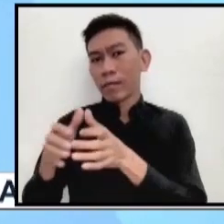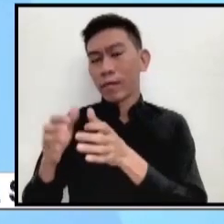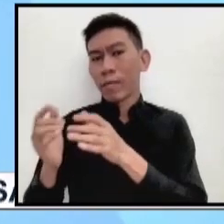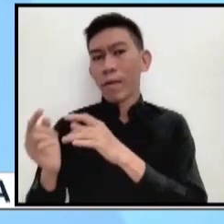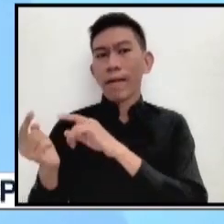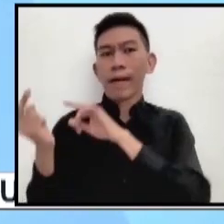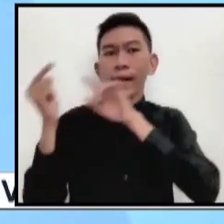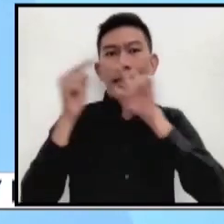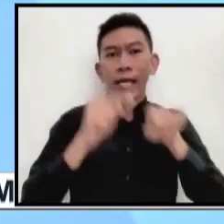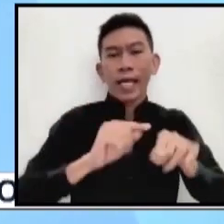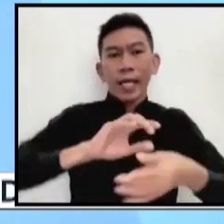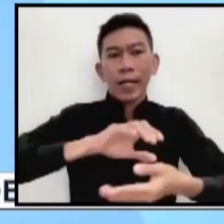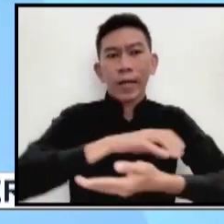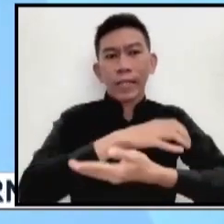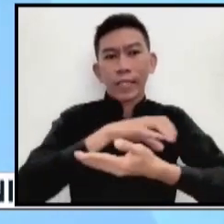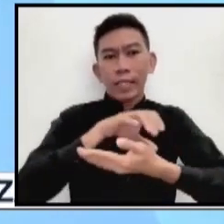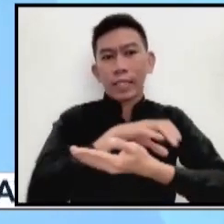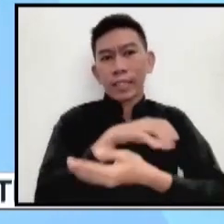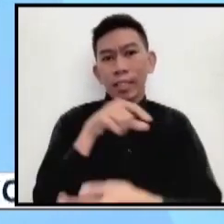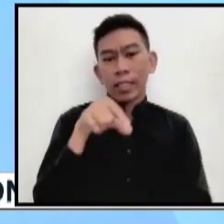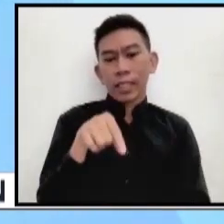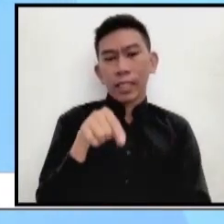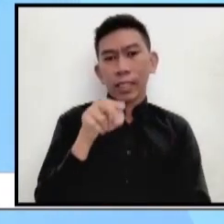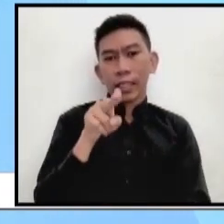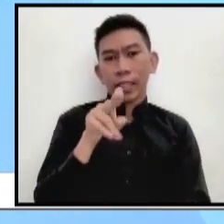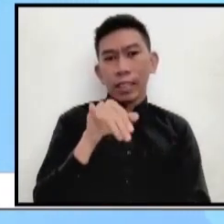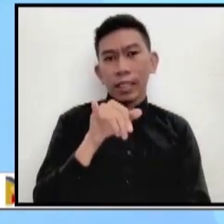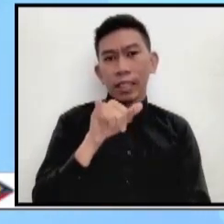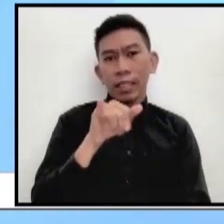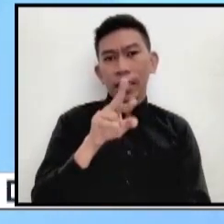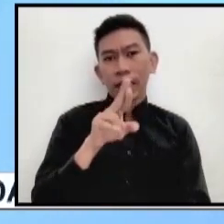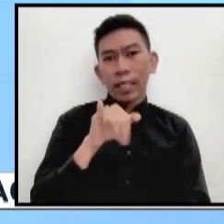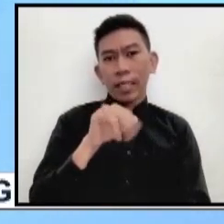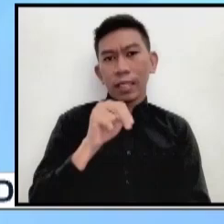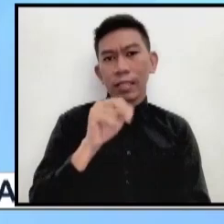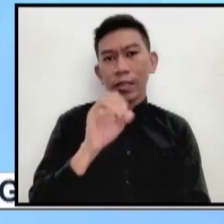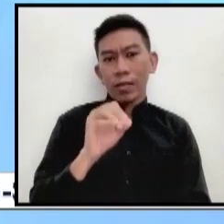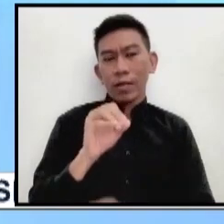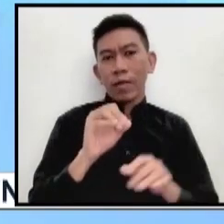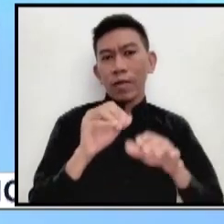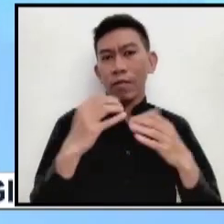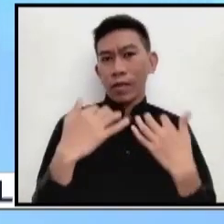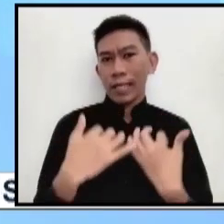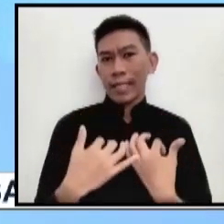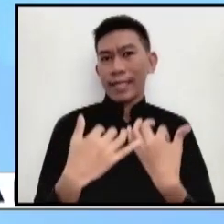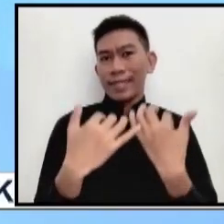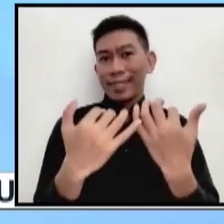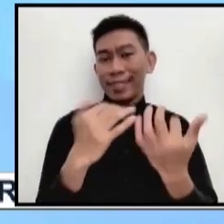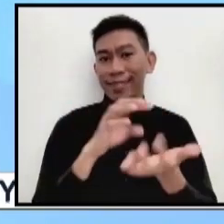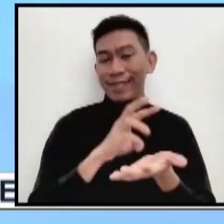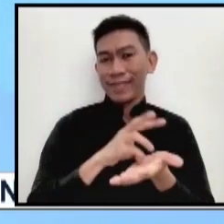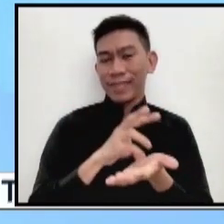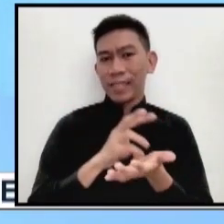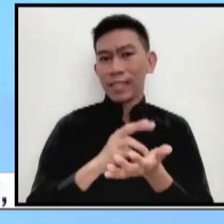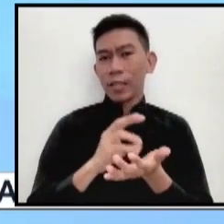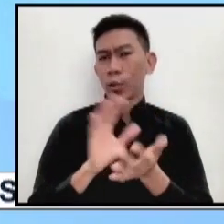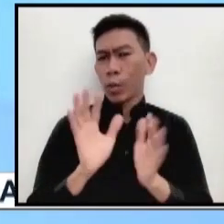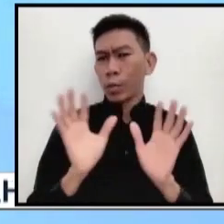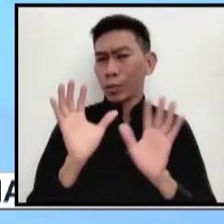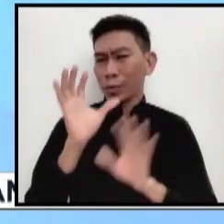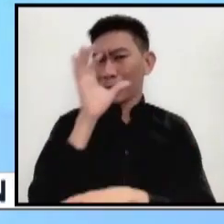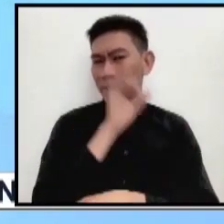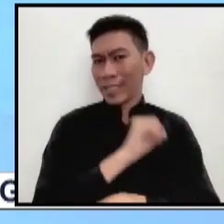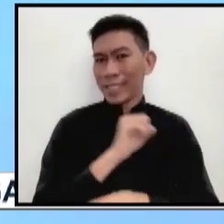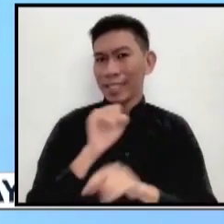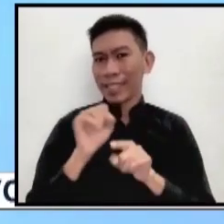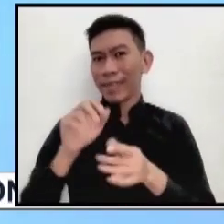the Quirino Grandstand. So don't you want to miss the Katinas and the dancers and the rest of the event.